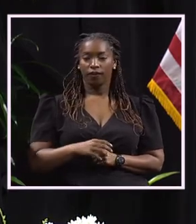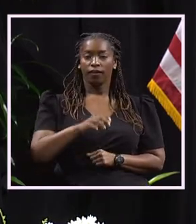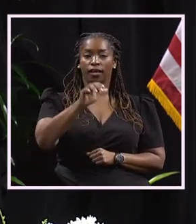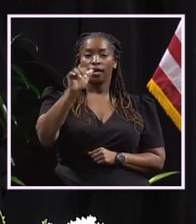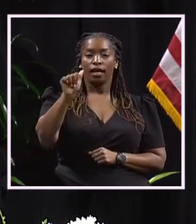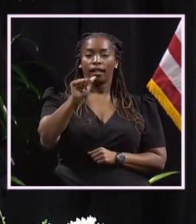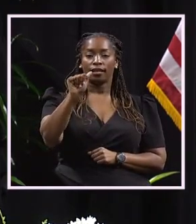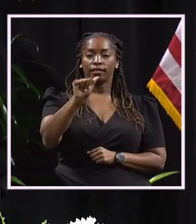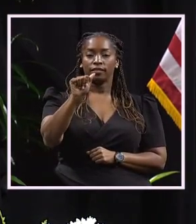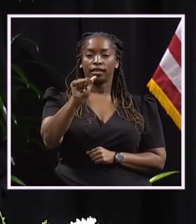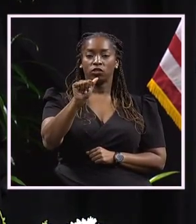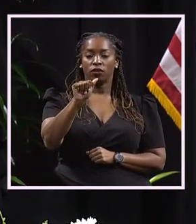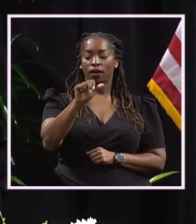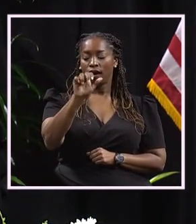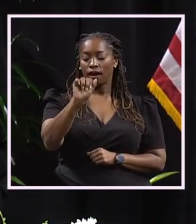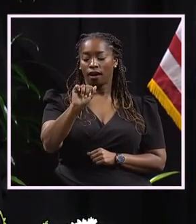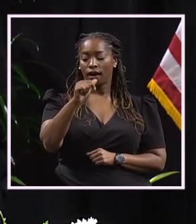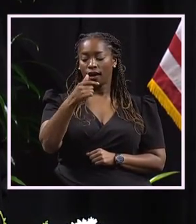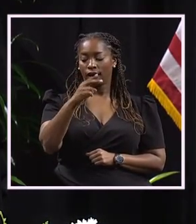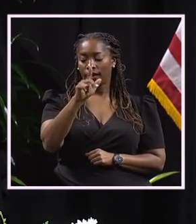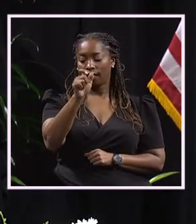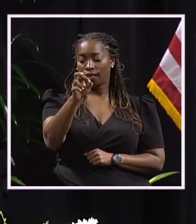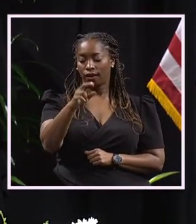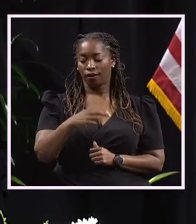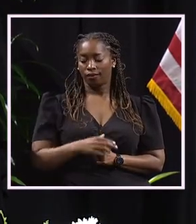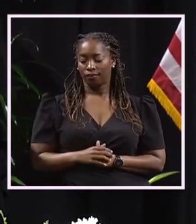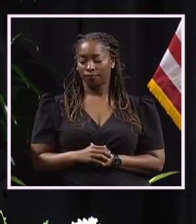Alexandra Avelar.